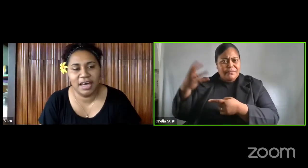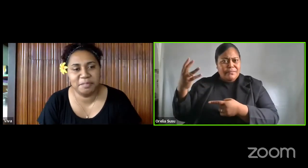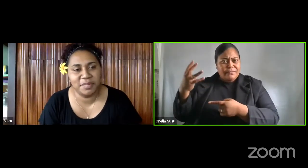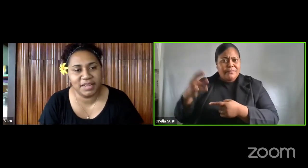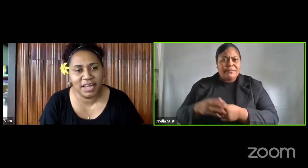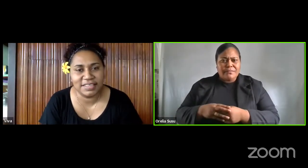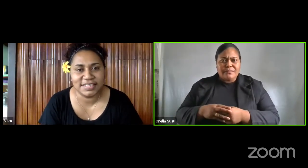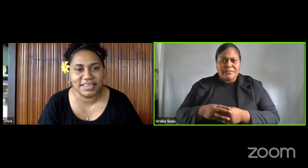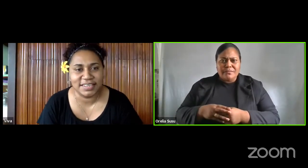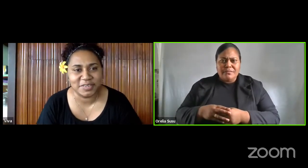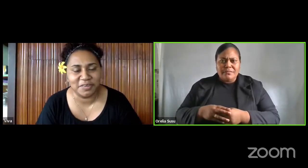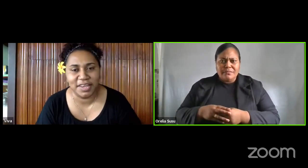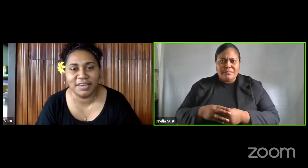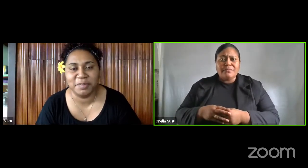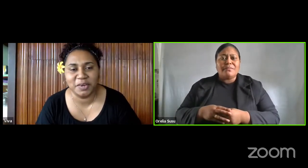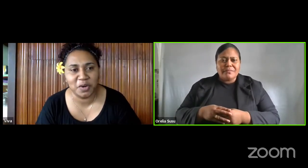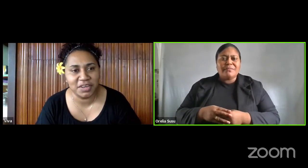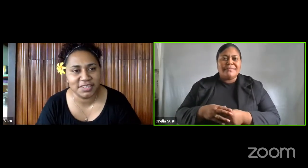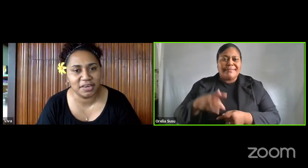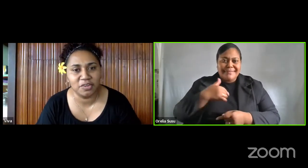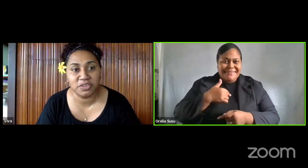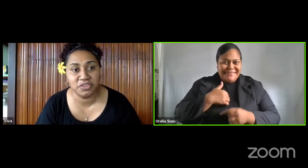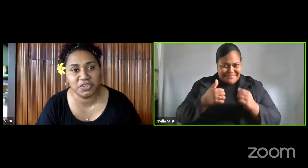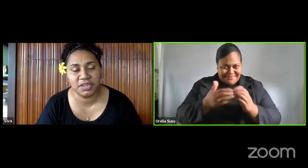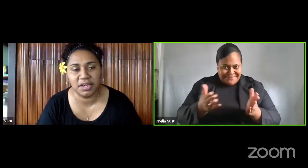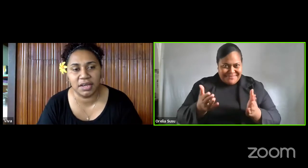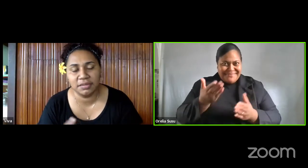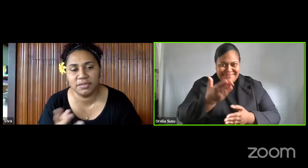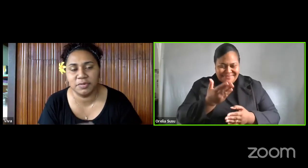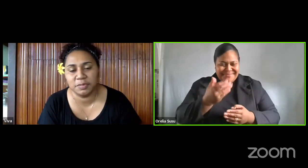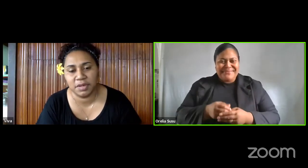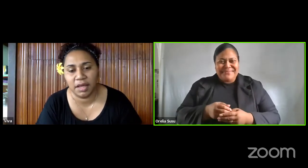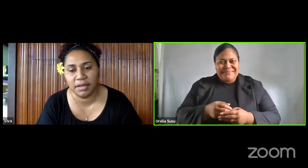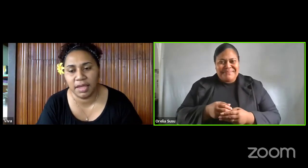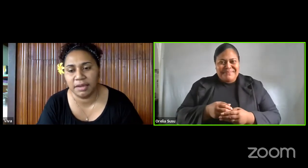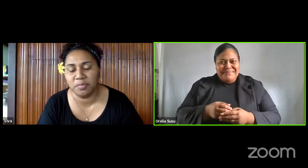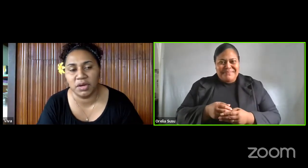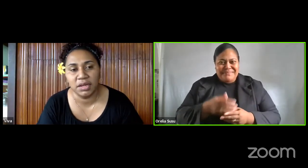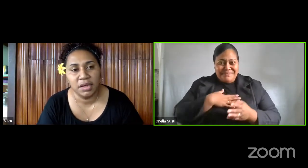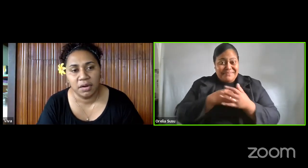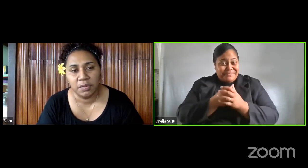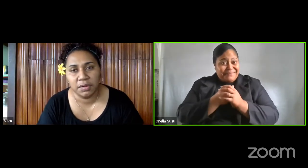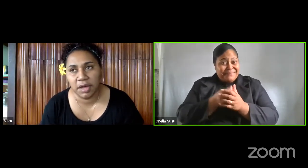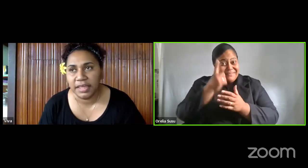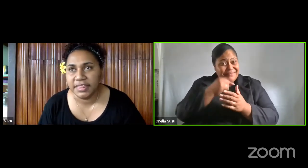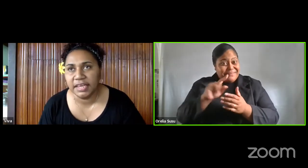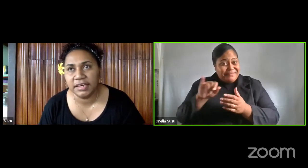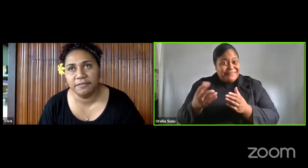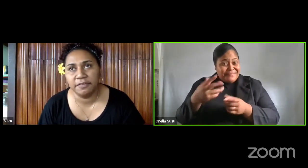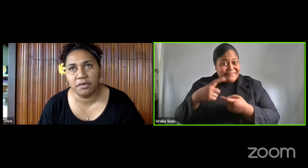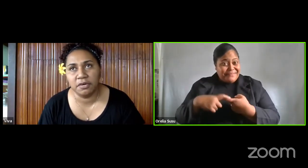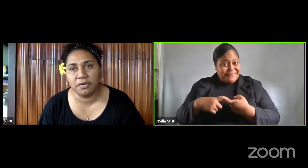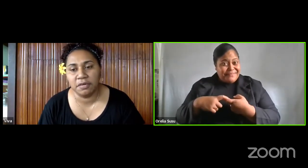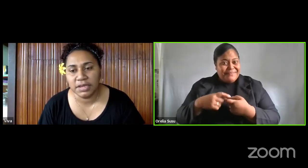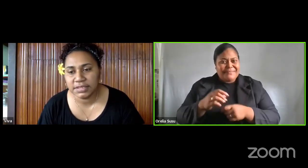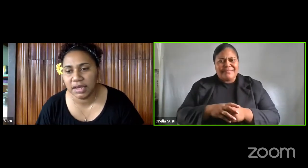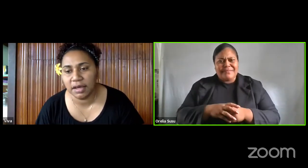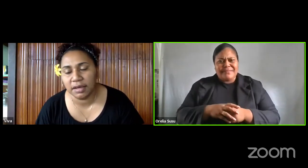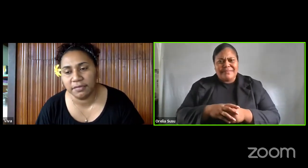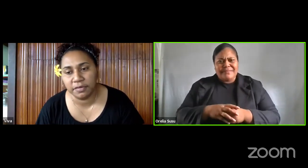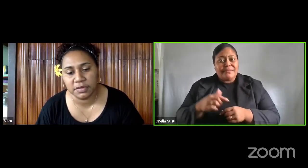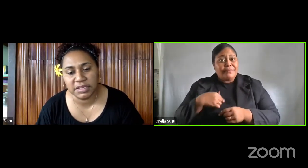Okay, I'll start us off, and my colleagues can also join to add more. Well, I think for